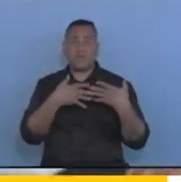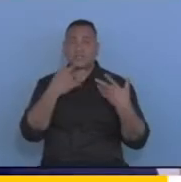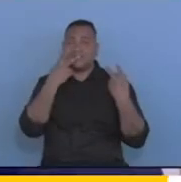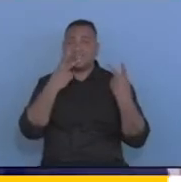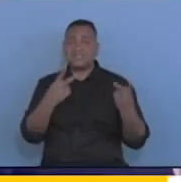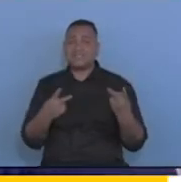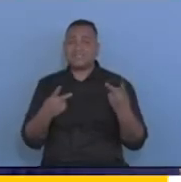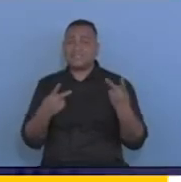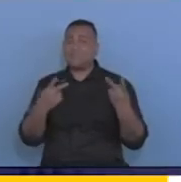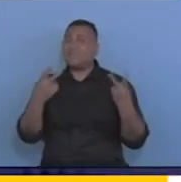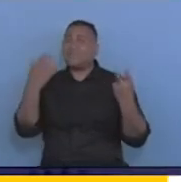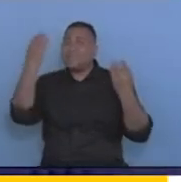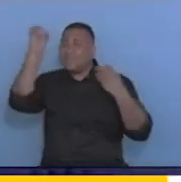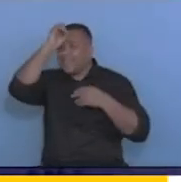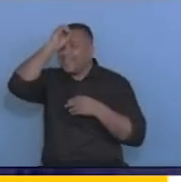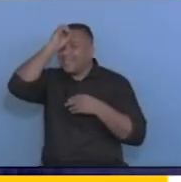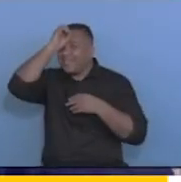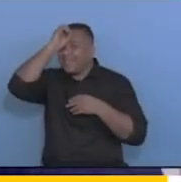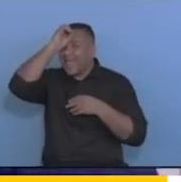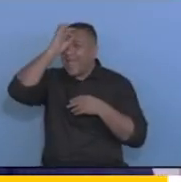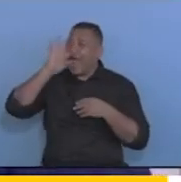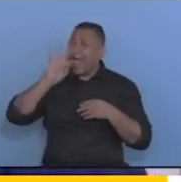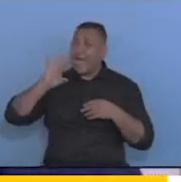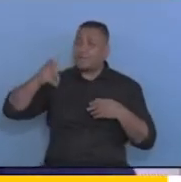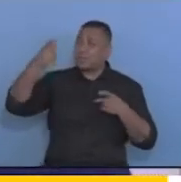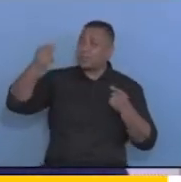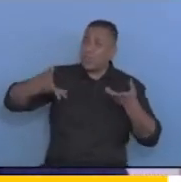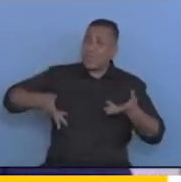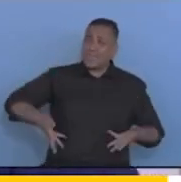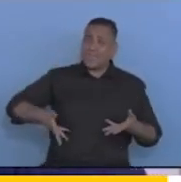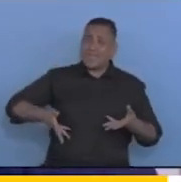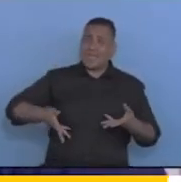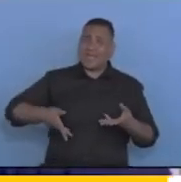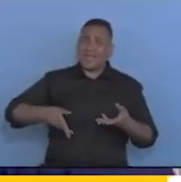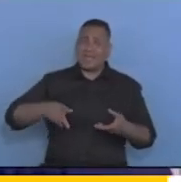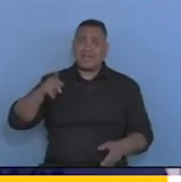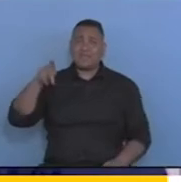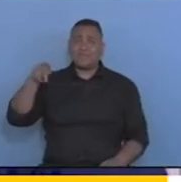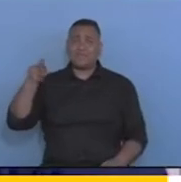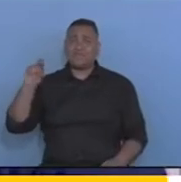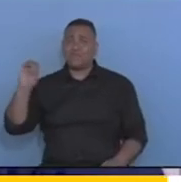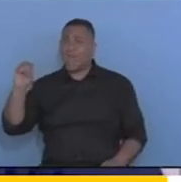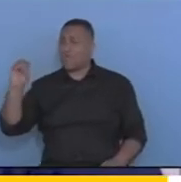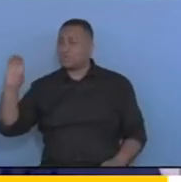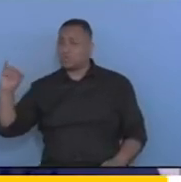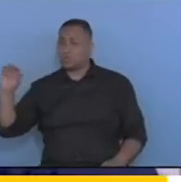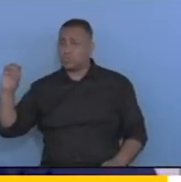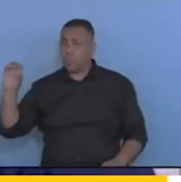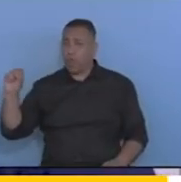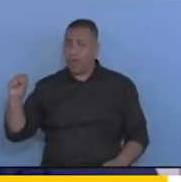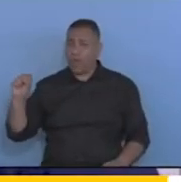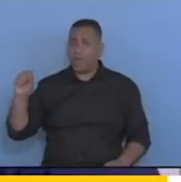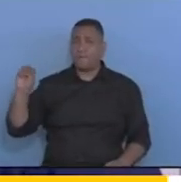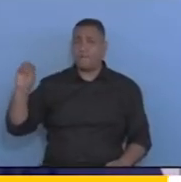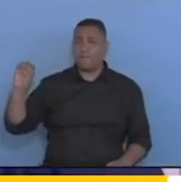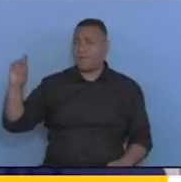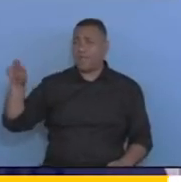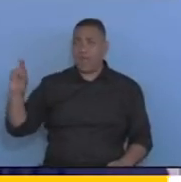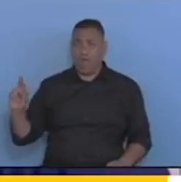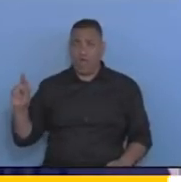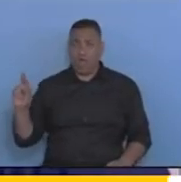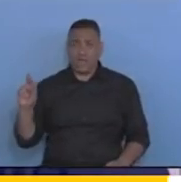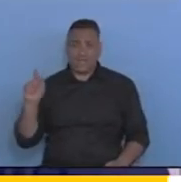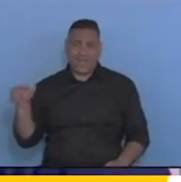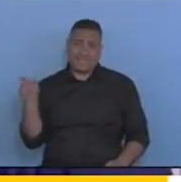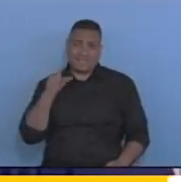Thanks. Yeah. Thank you. That is Francois Pinard. Yep, Francois Pinard, that's his name, that has just joined us here on the